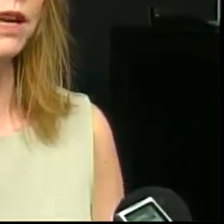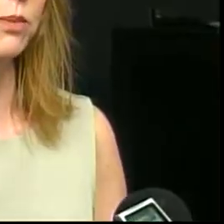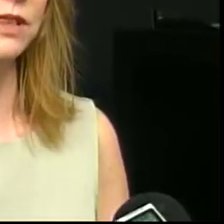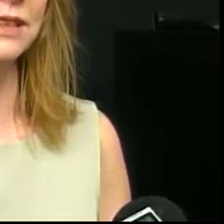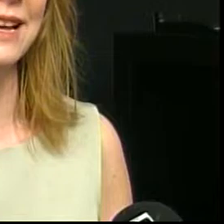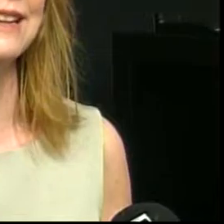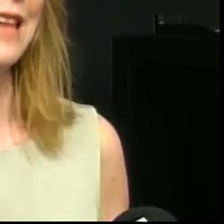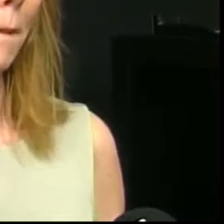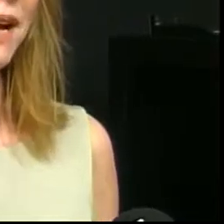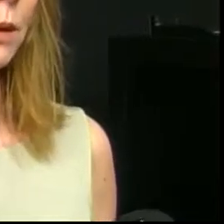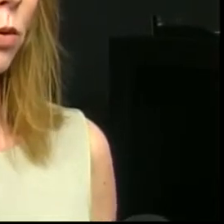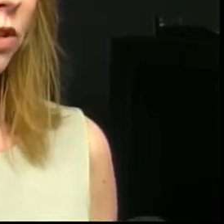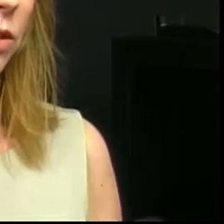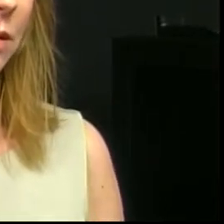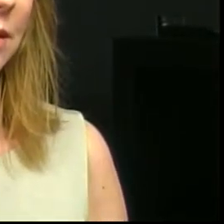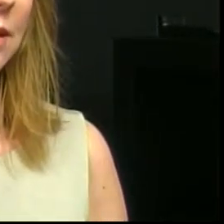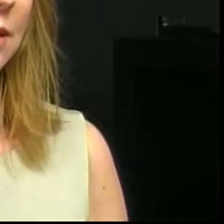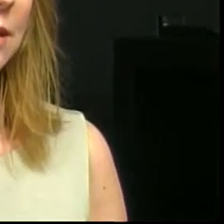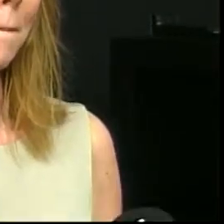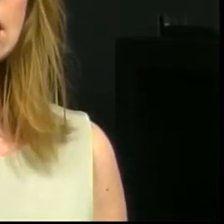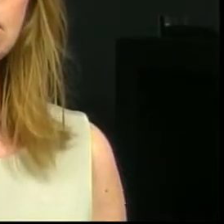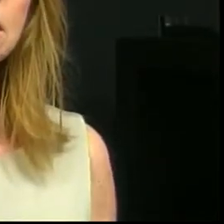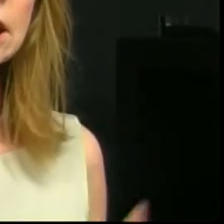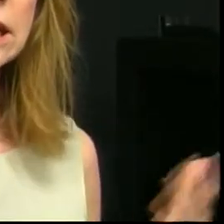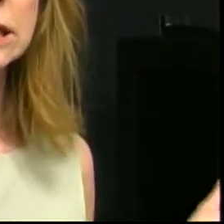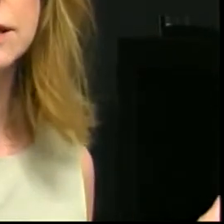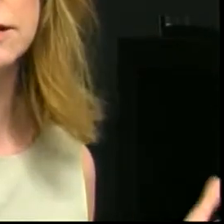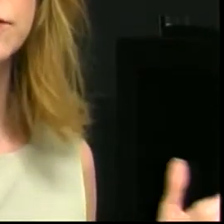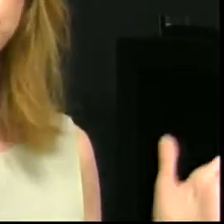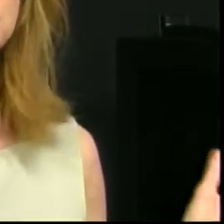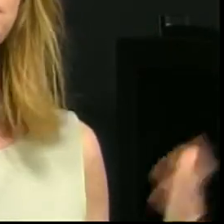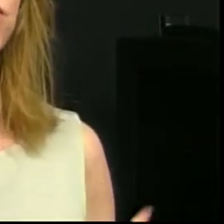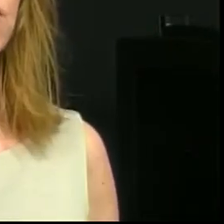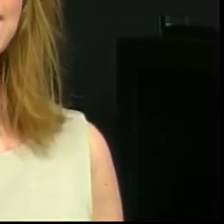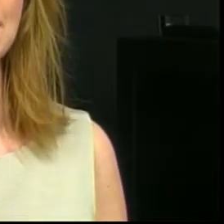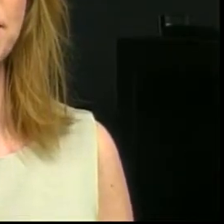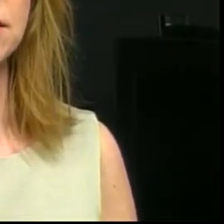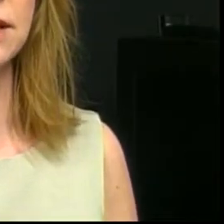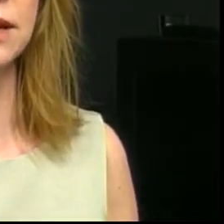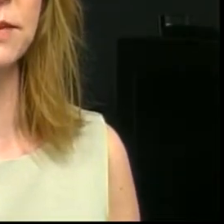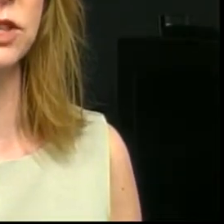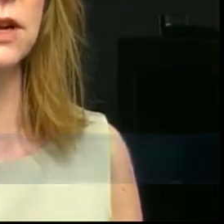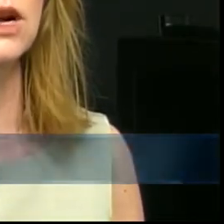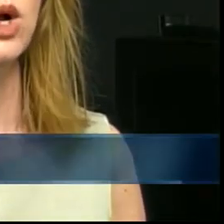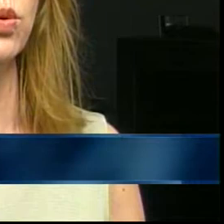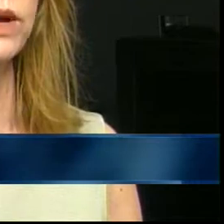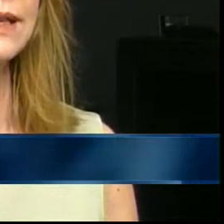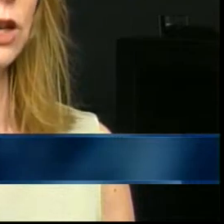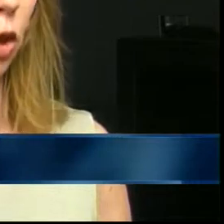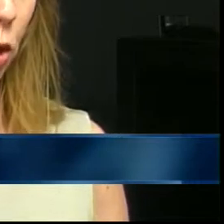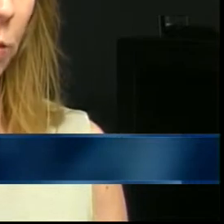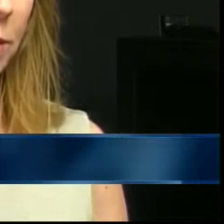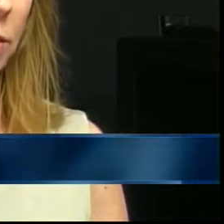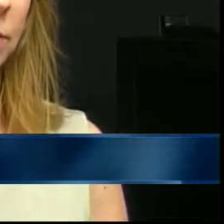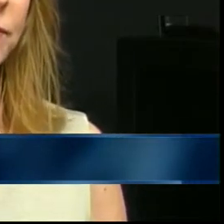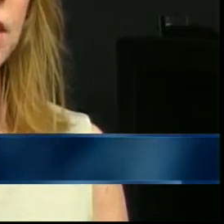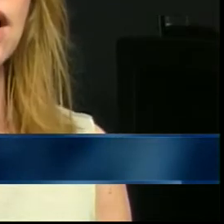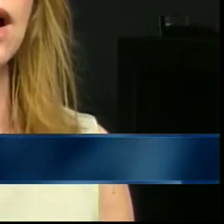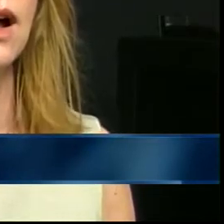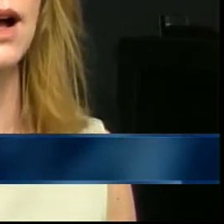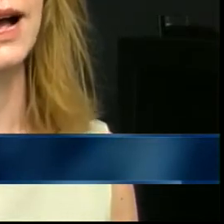We've been able to send that many more students. So the year just before I came here as High Commissioner, we sent 2